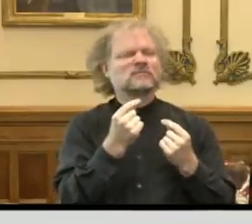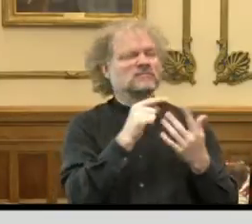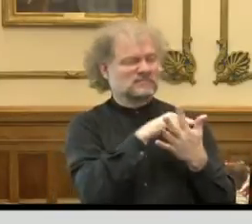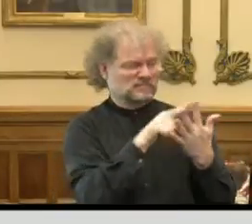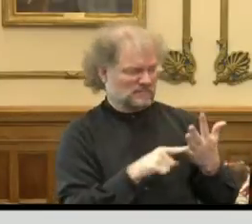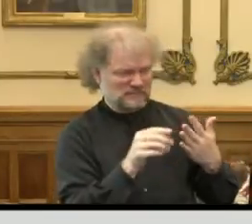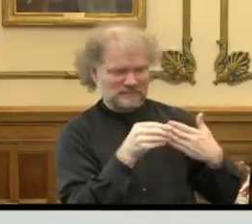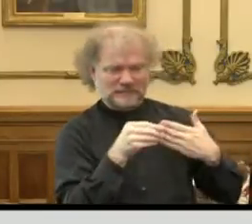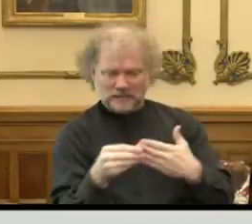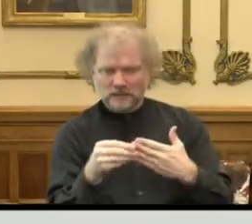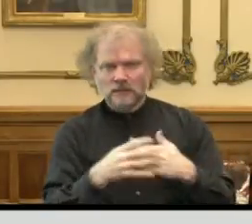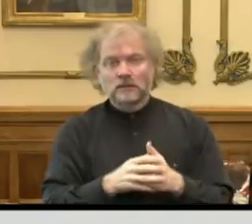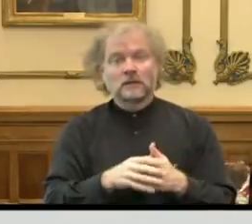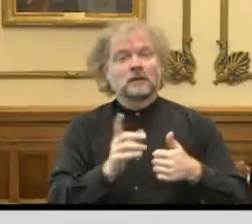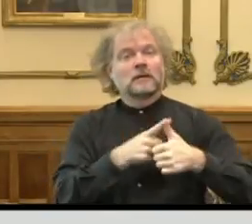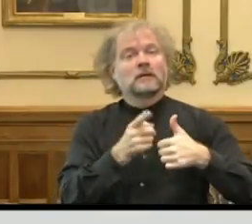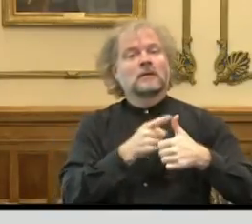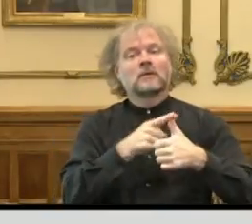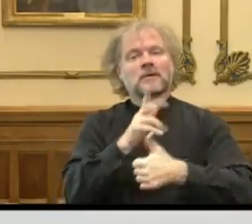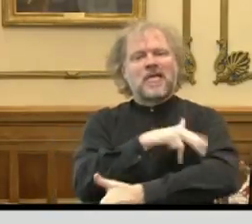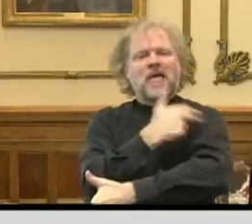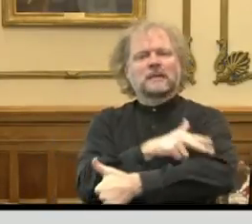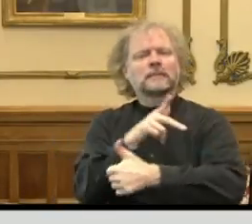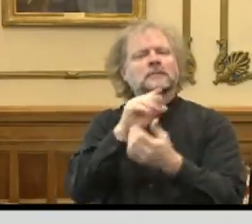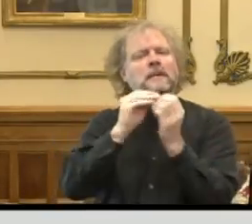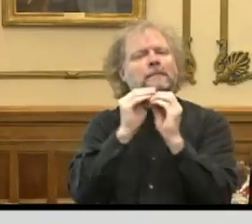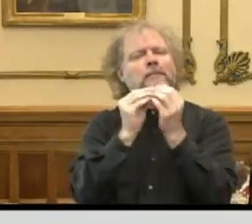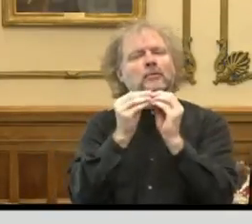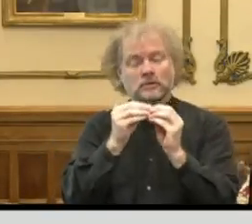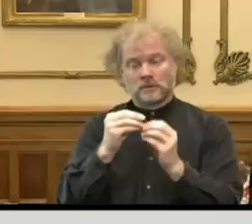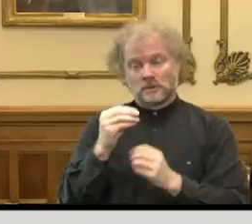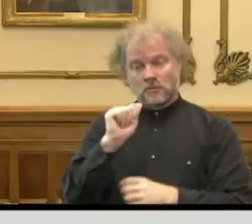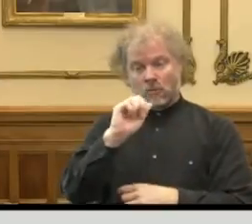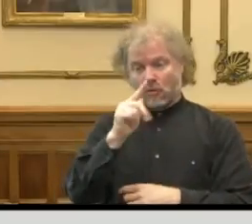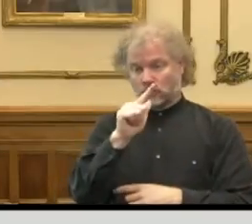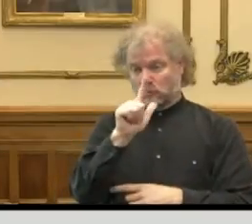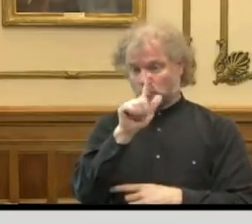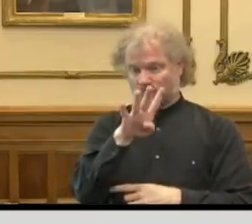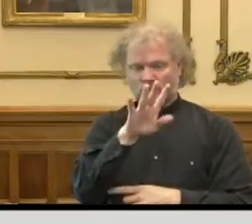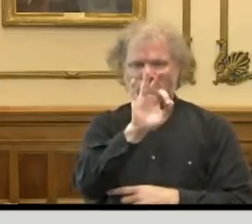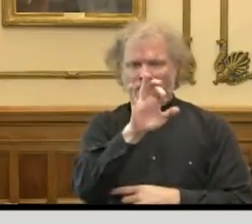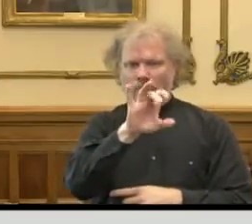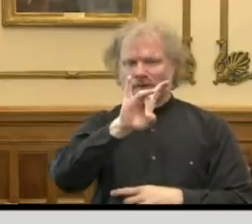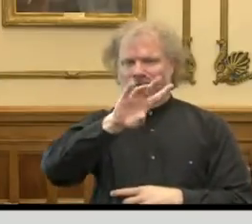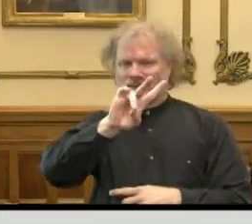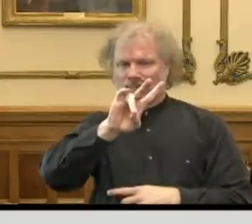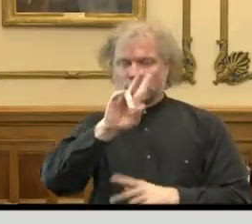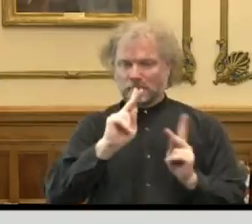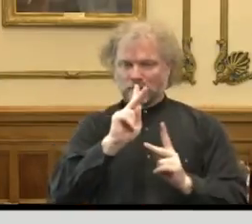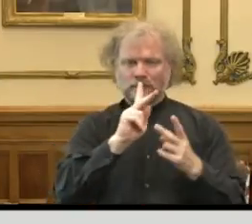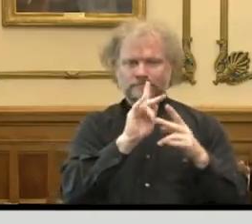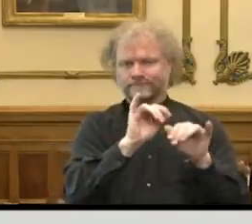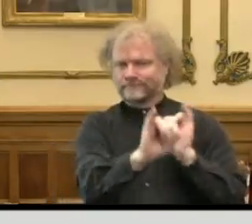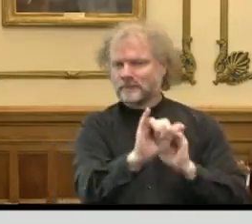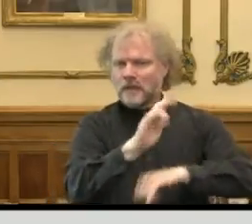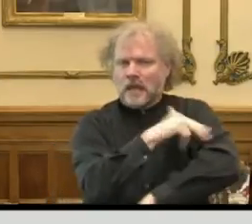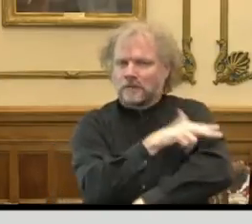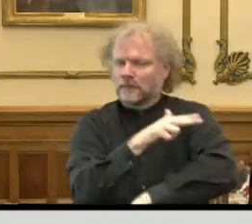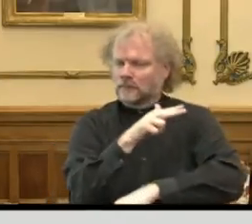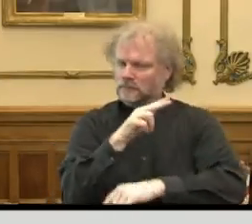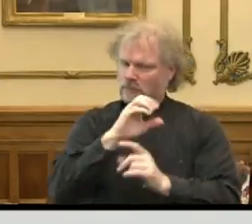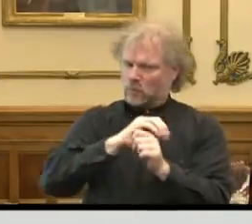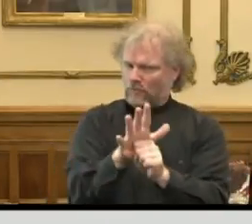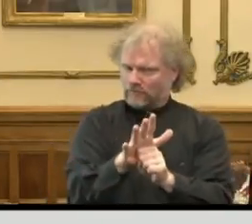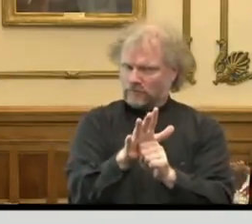principles. One is the hospitalization rate. As of August 24th, 987 Hoosiers were hospitalized for COVID